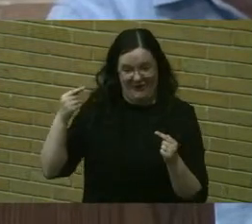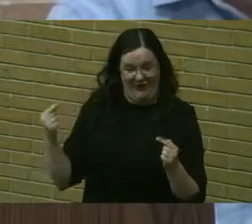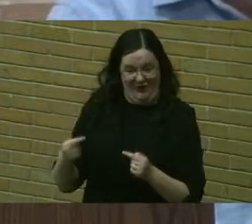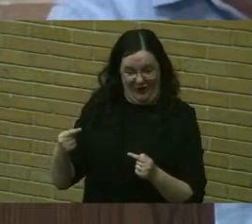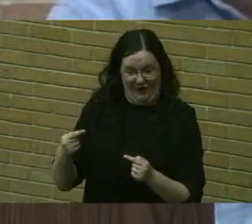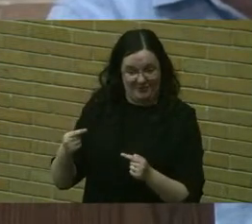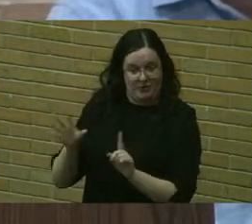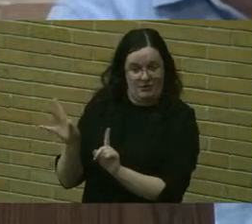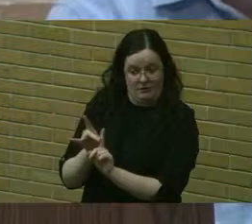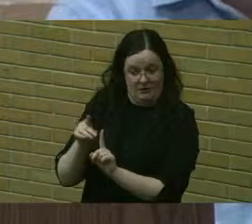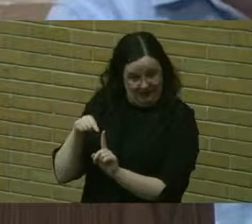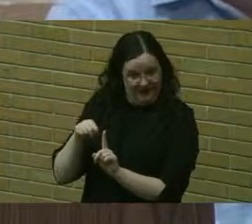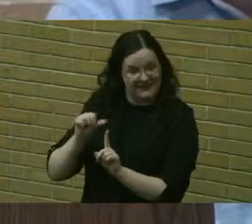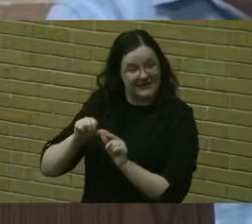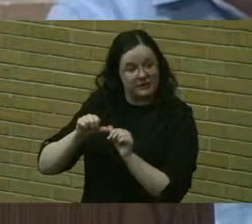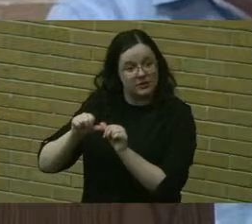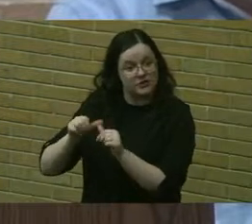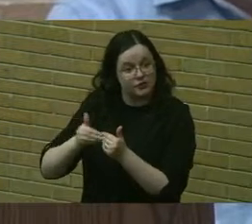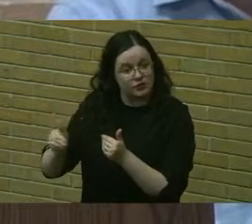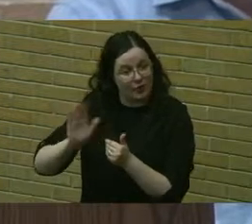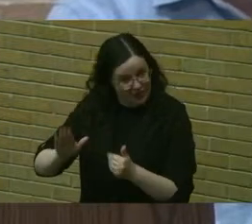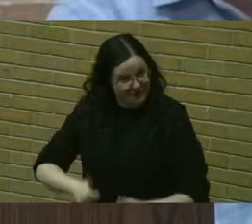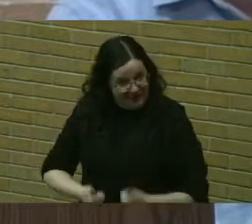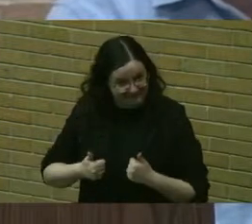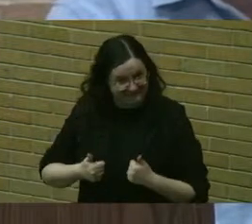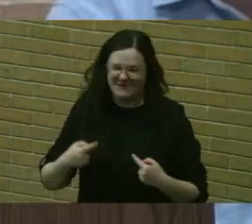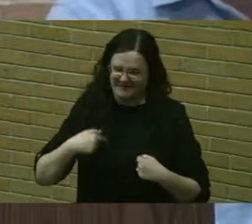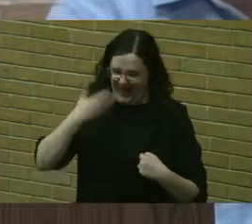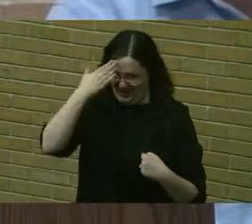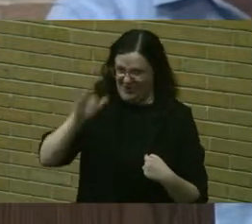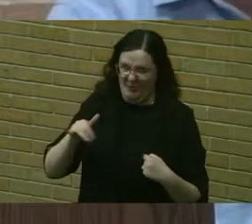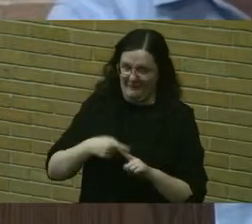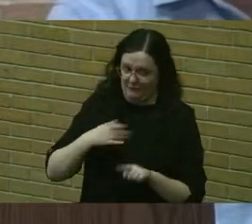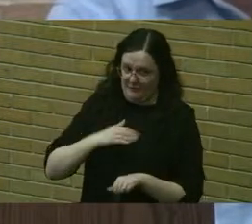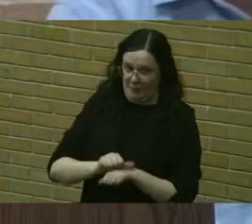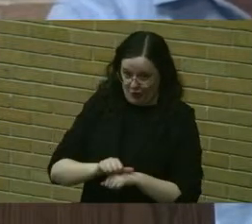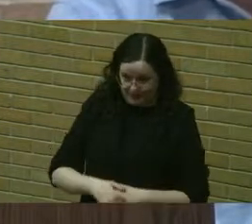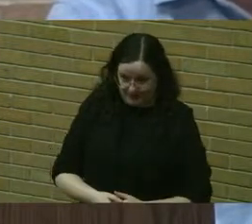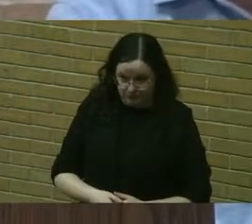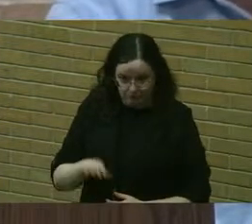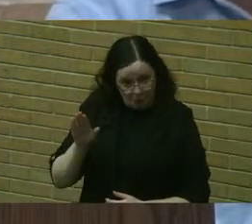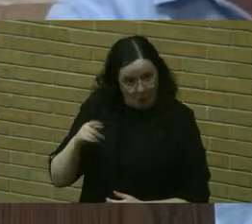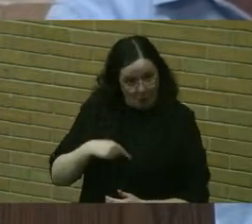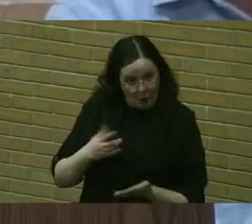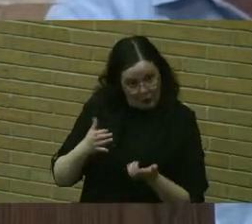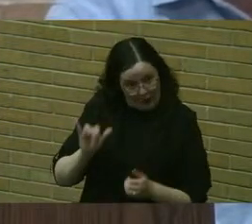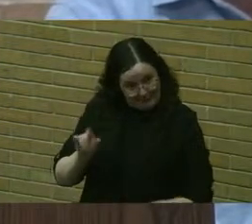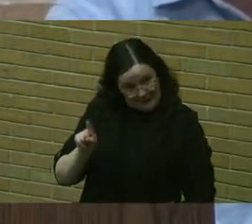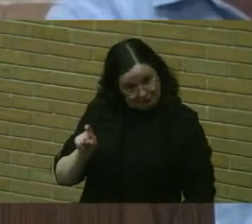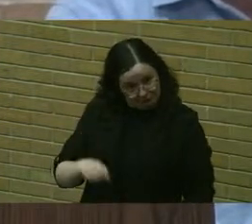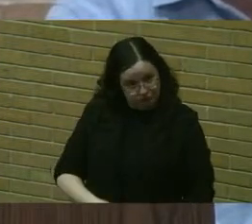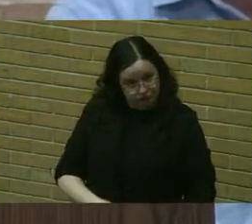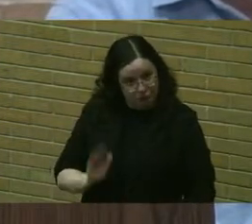a lifetime, and I know that. Is that what we want of our children?